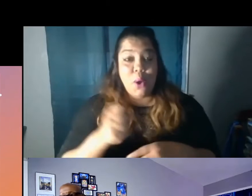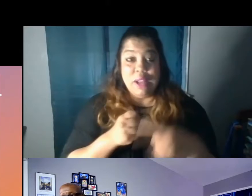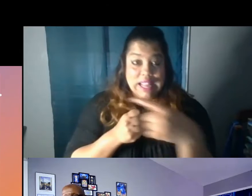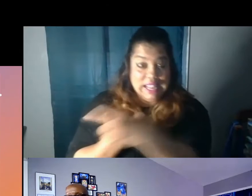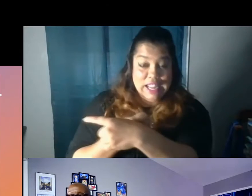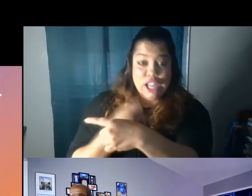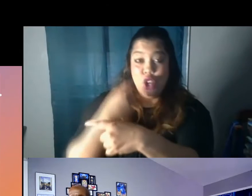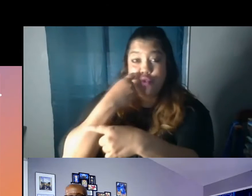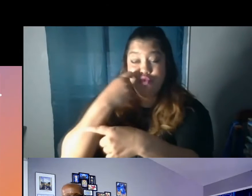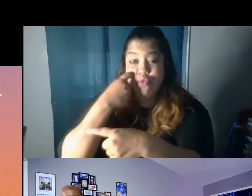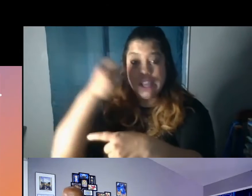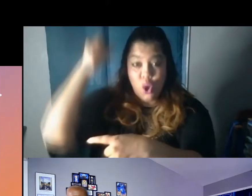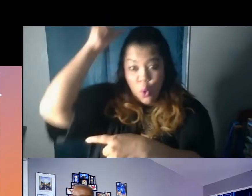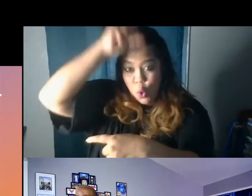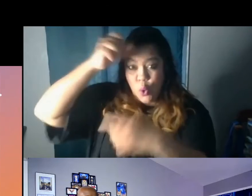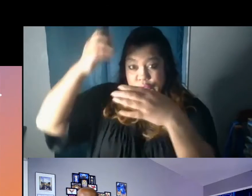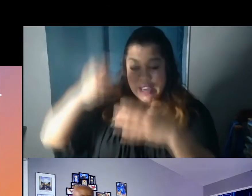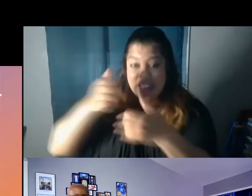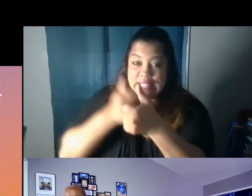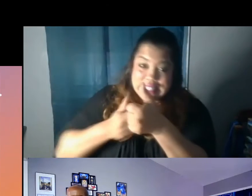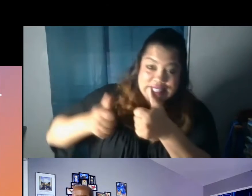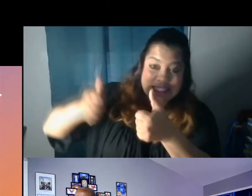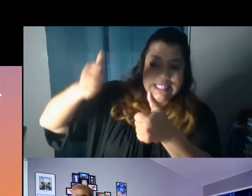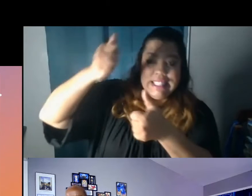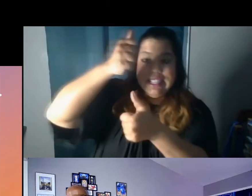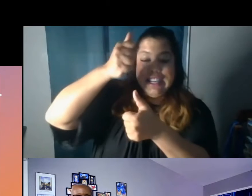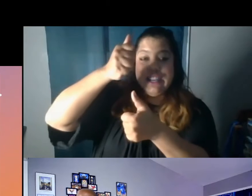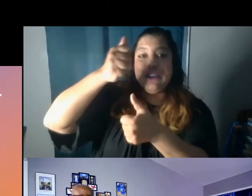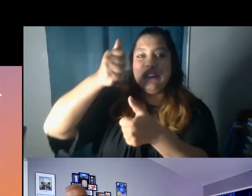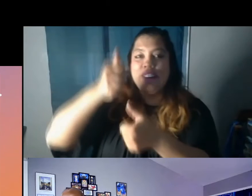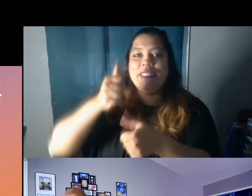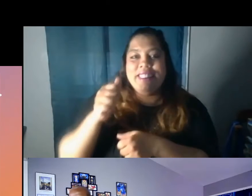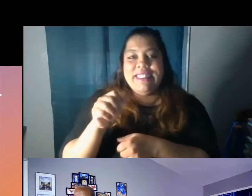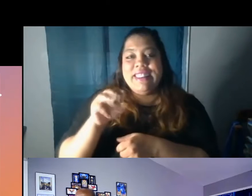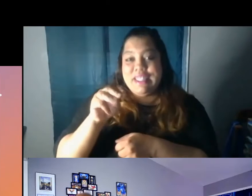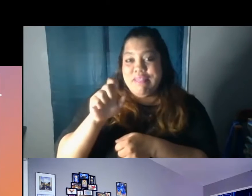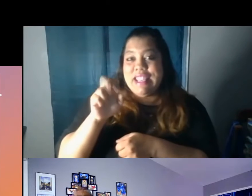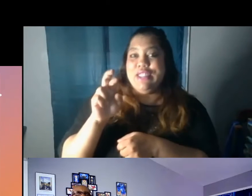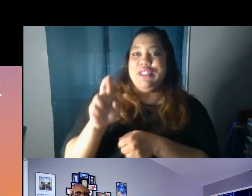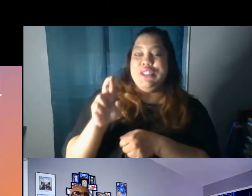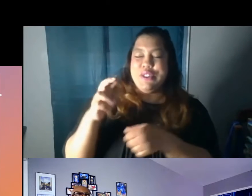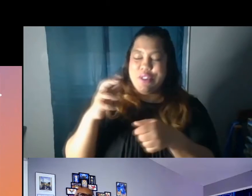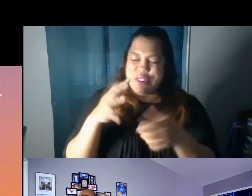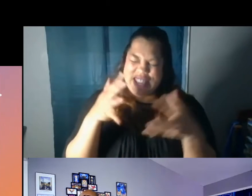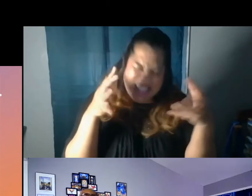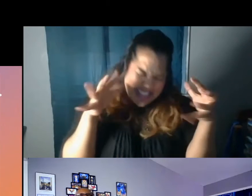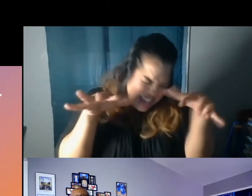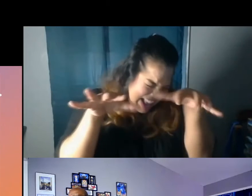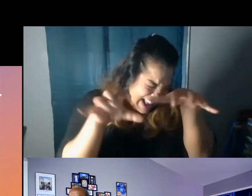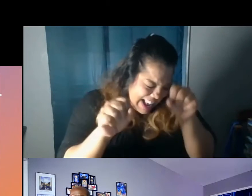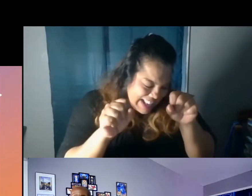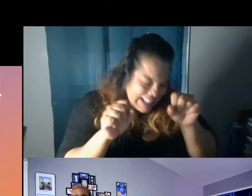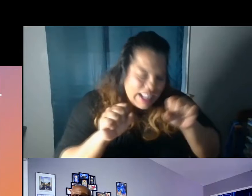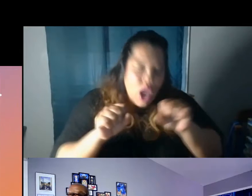is newly ordained. Whoa, oh, oh, oh, oh, woo! Okay, calm down, calm